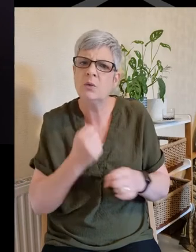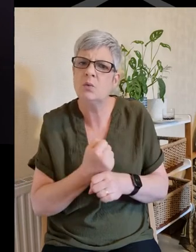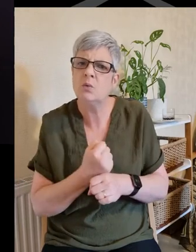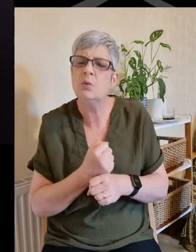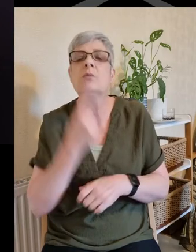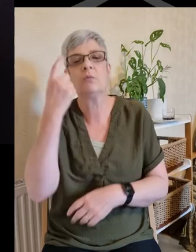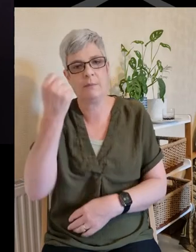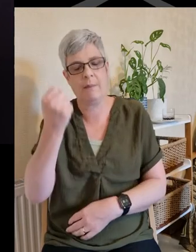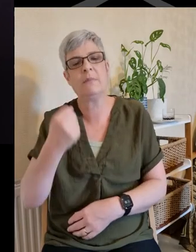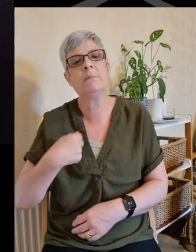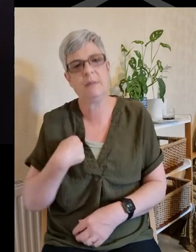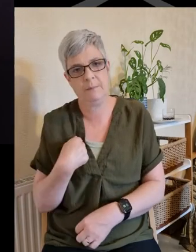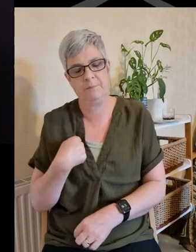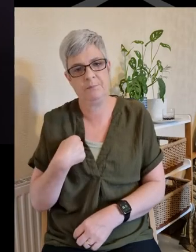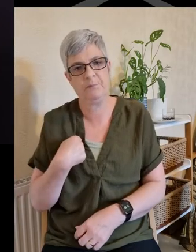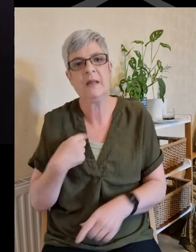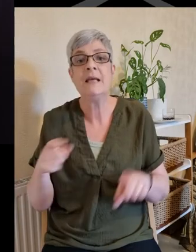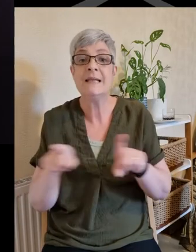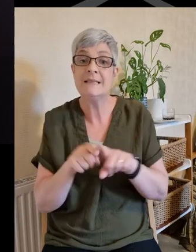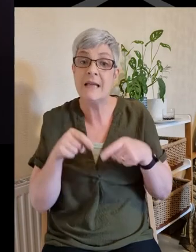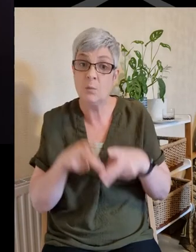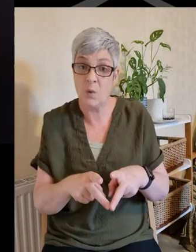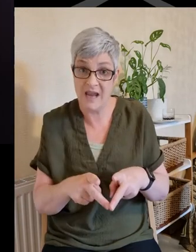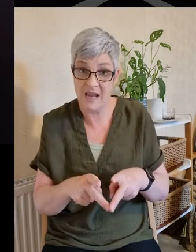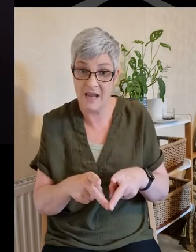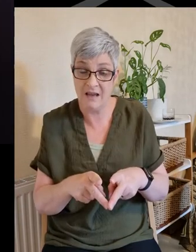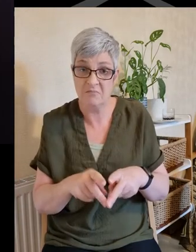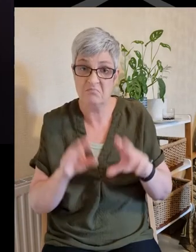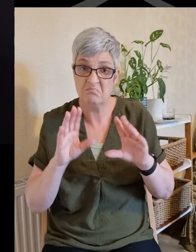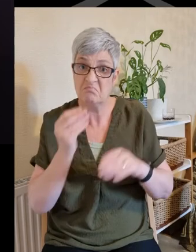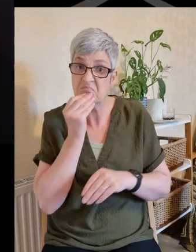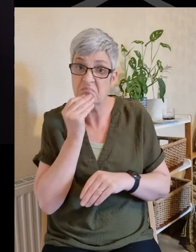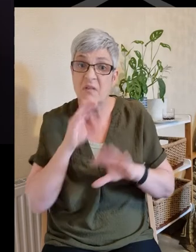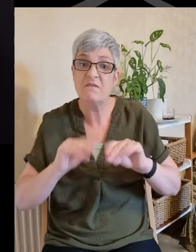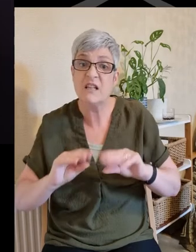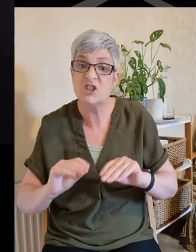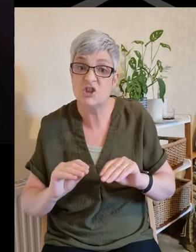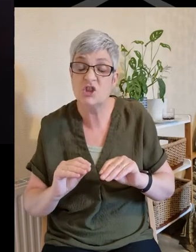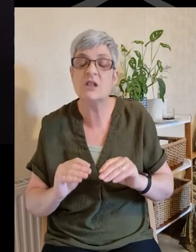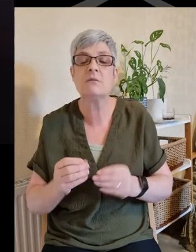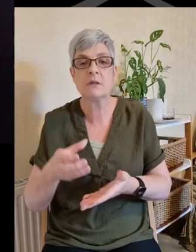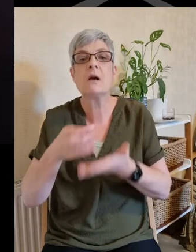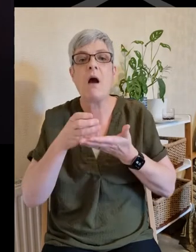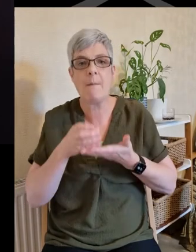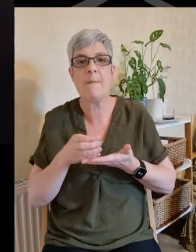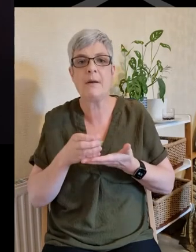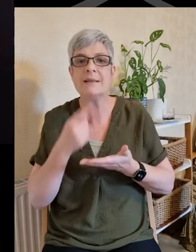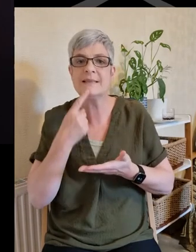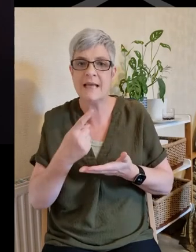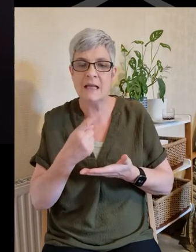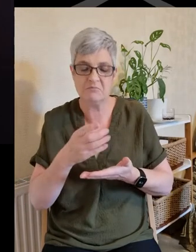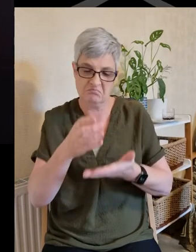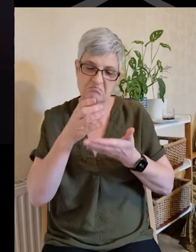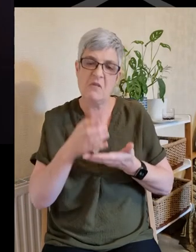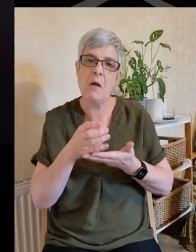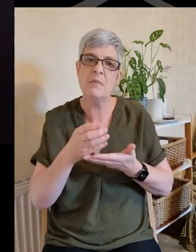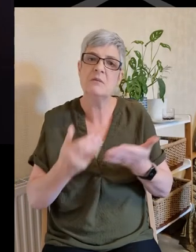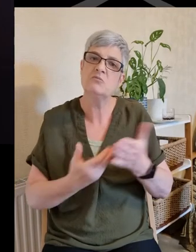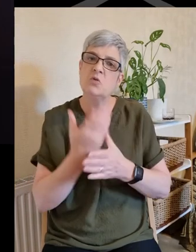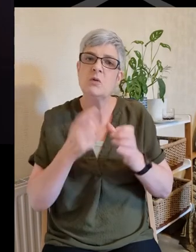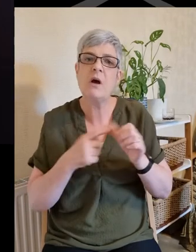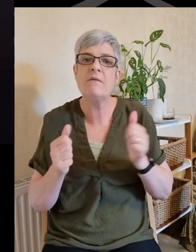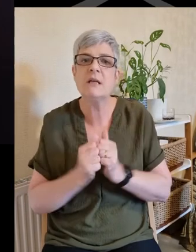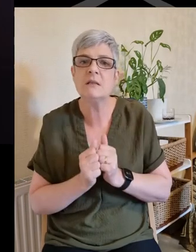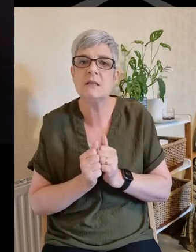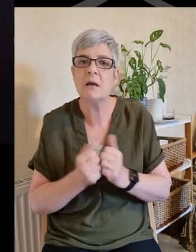me." In the same way, after supper, he took the cup, saying, "This cup is the new covenant